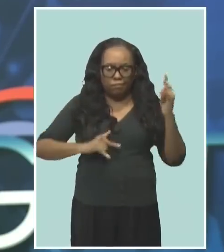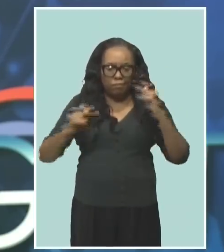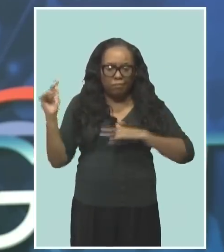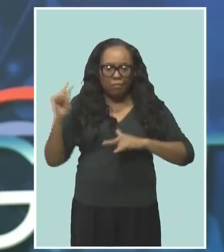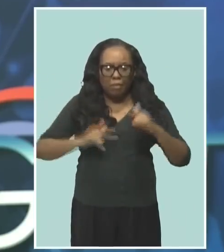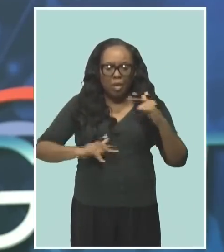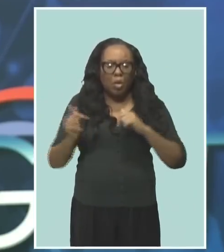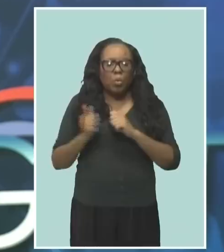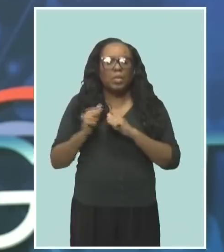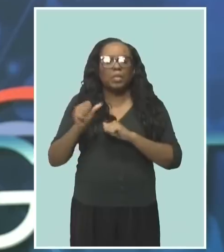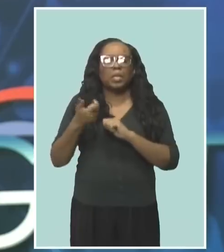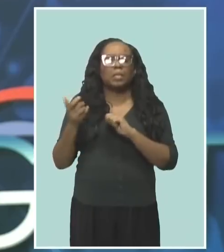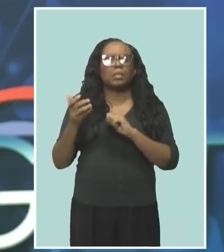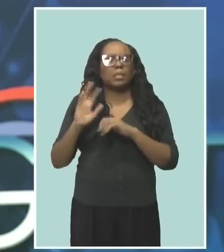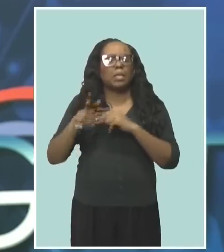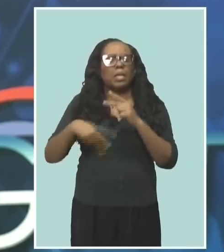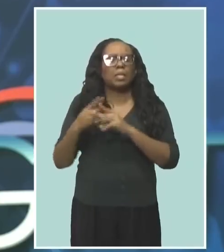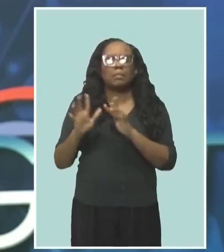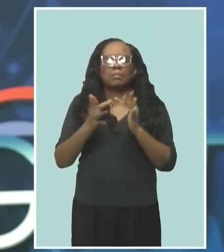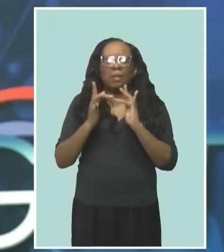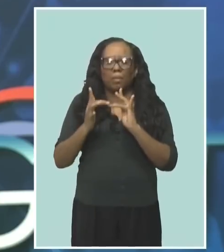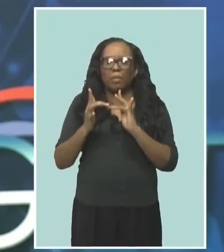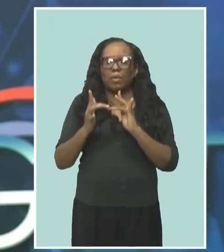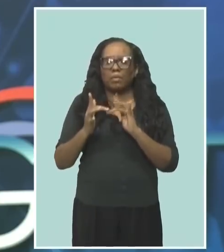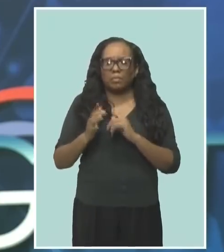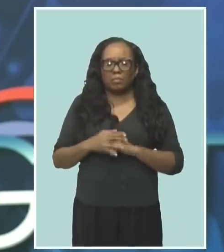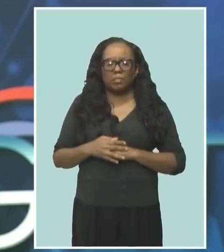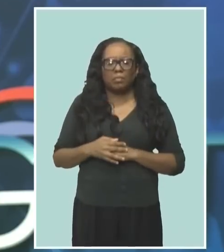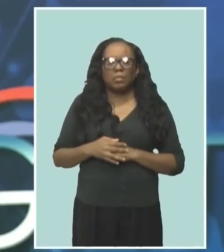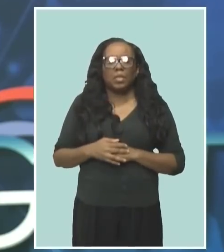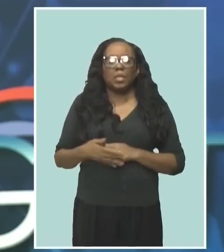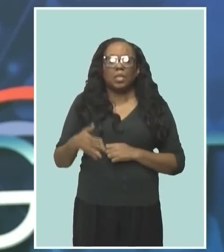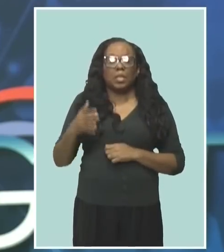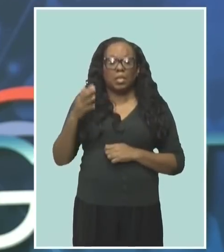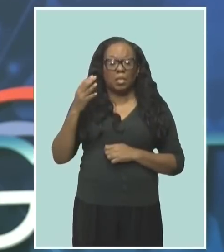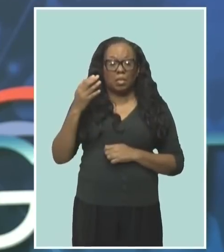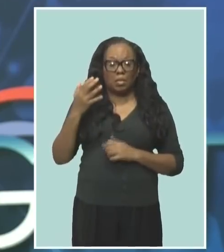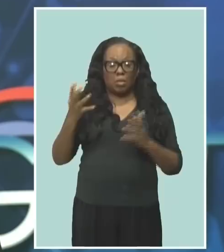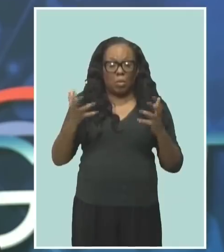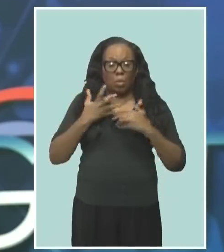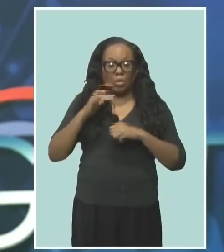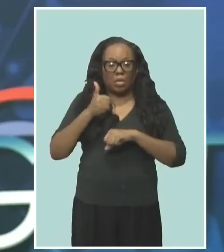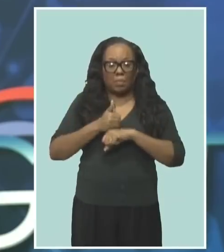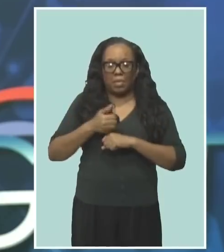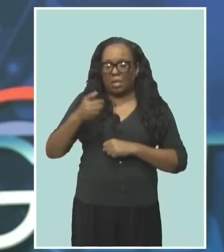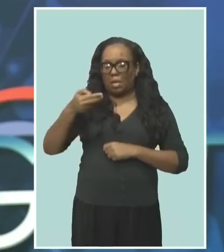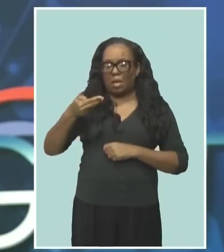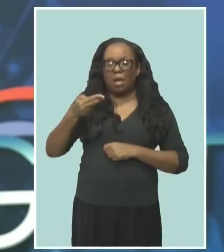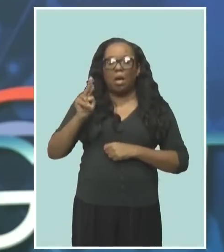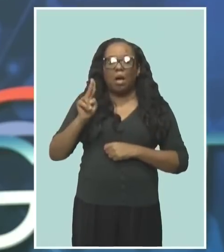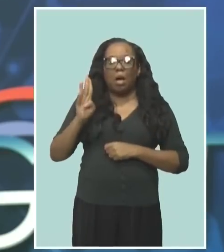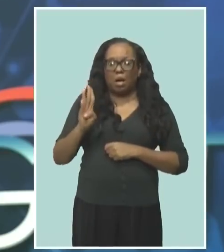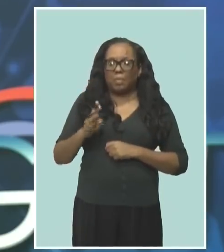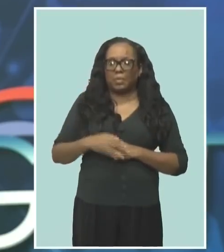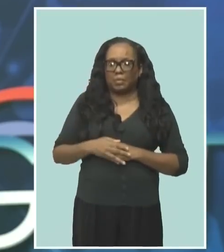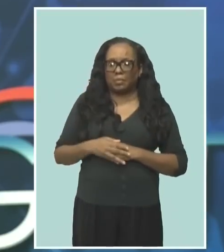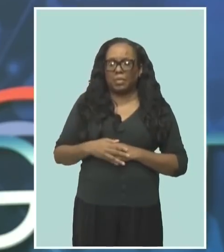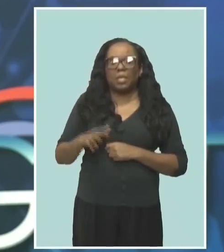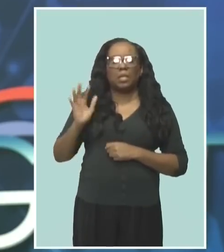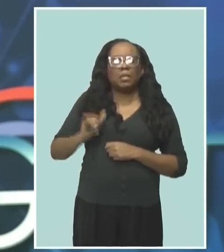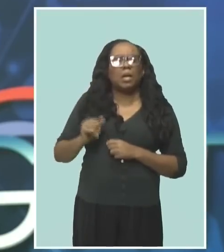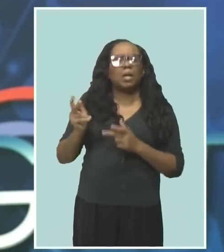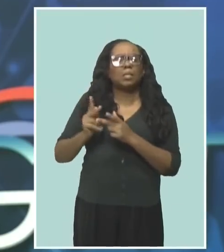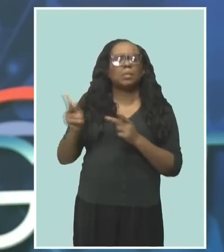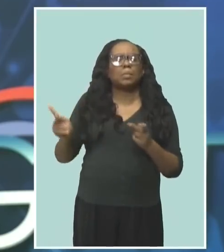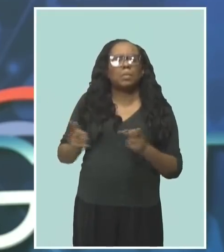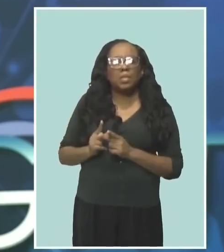spoke network model. A hub is a central airport that flights are routed through, and spokes are the routes that planes take